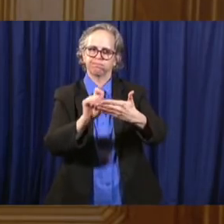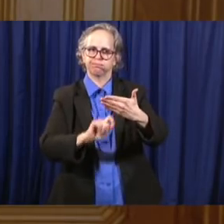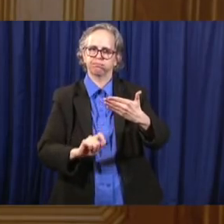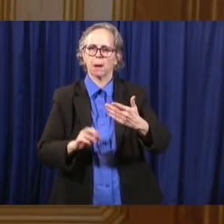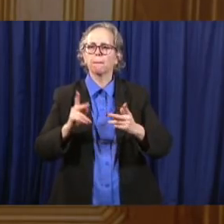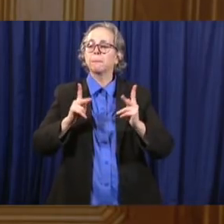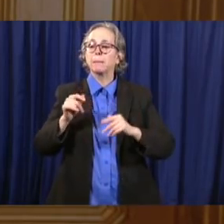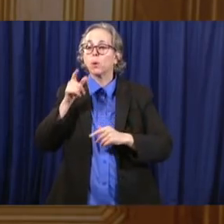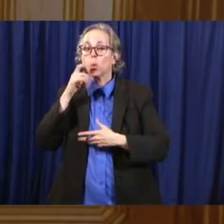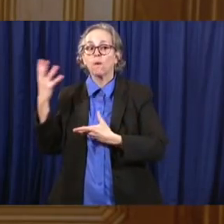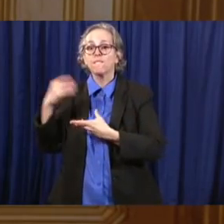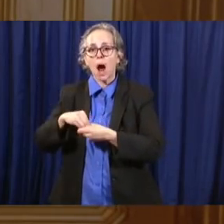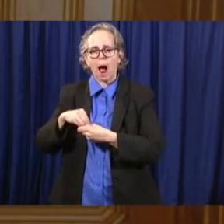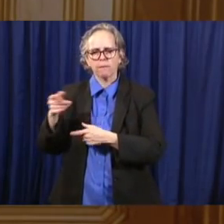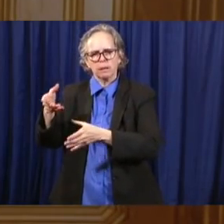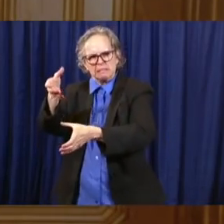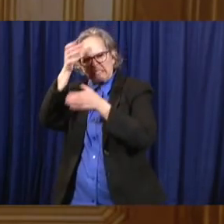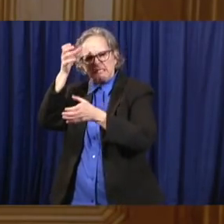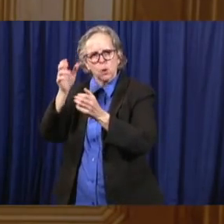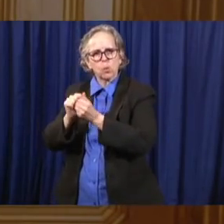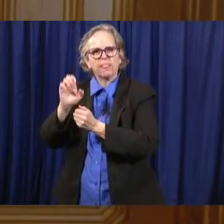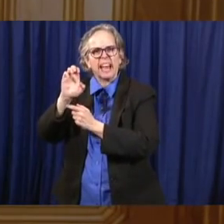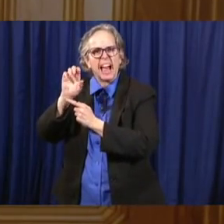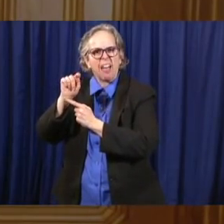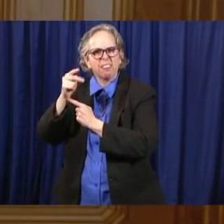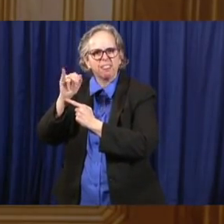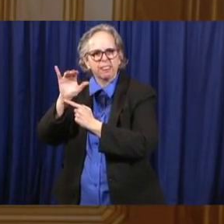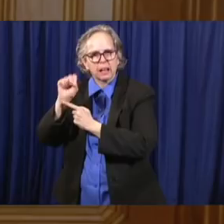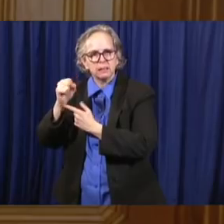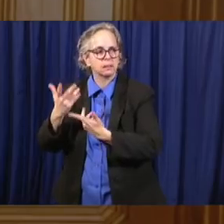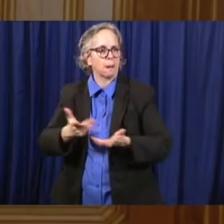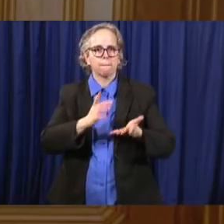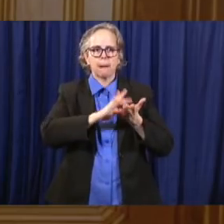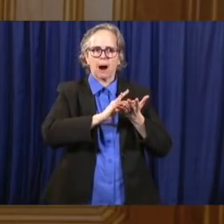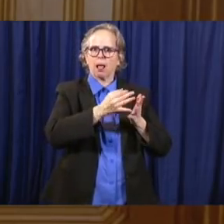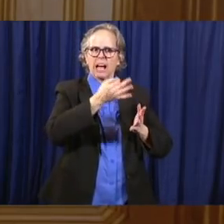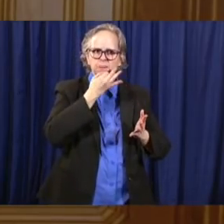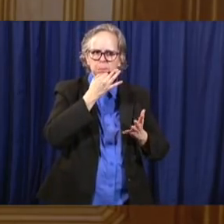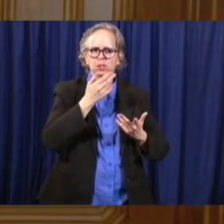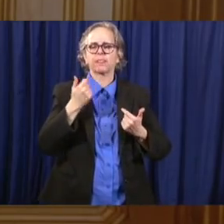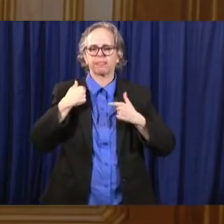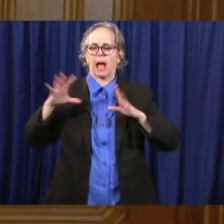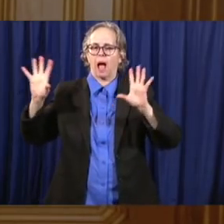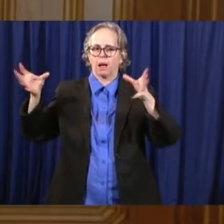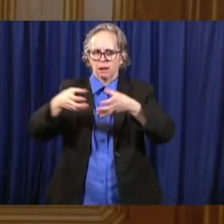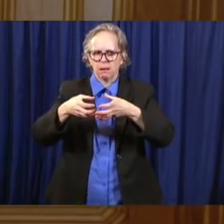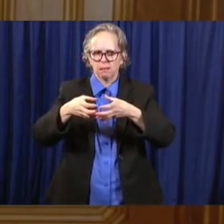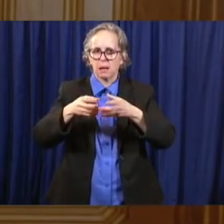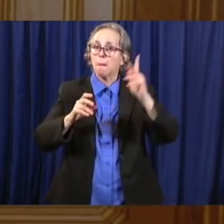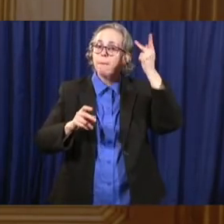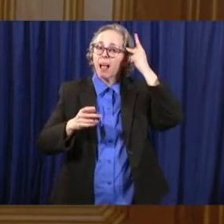medicine. That's how it really should be developed, in my opinion. Thank you.